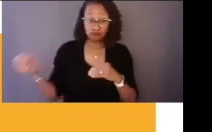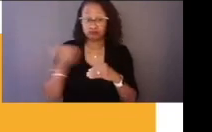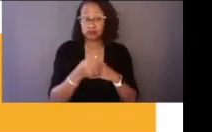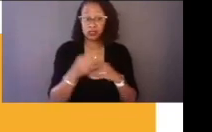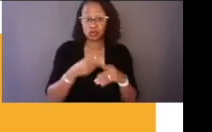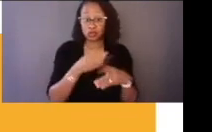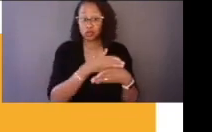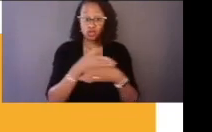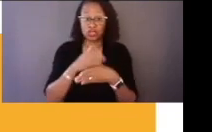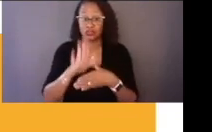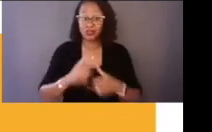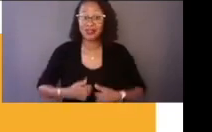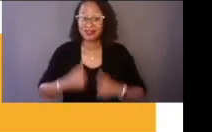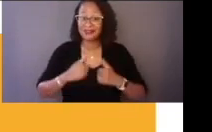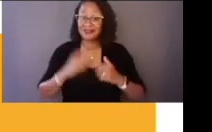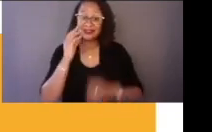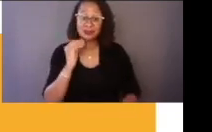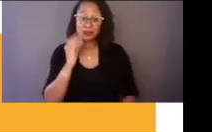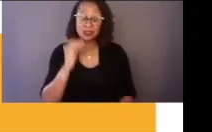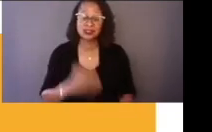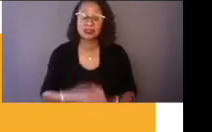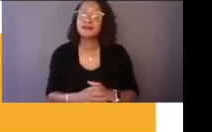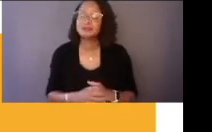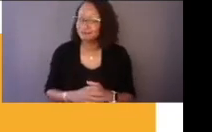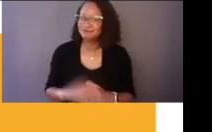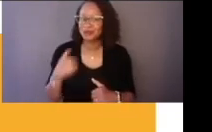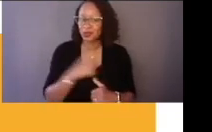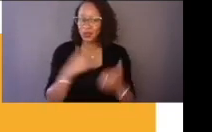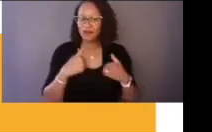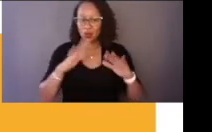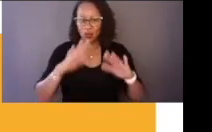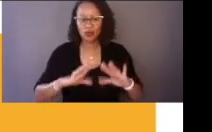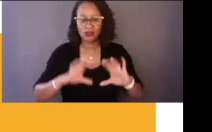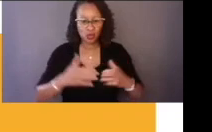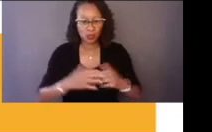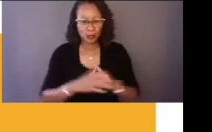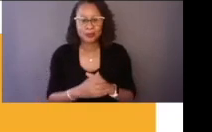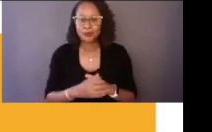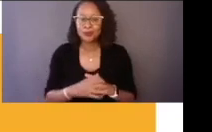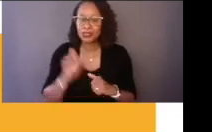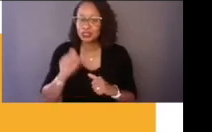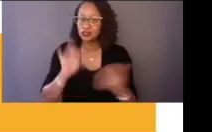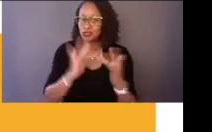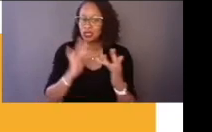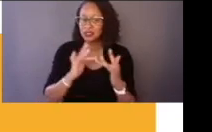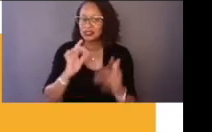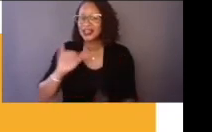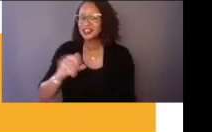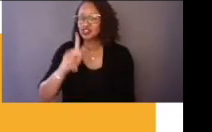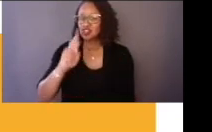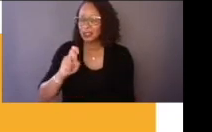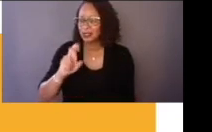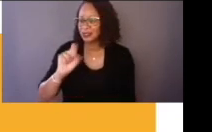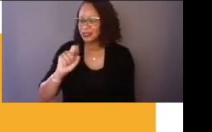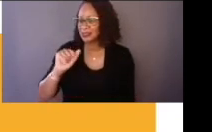their lived experience, we have a wonderful group, and you should contact Jake Stimmel